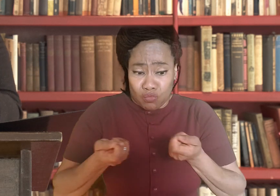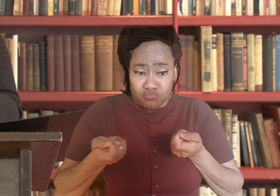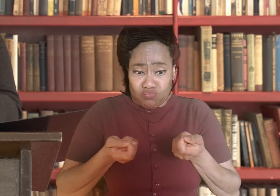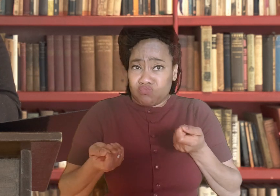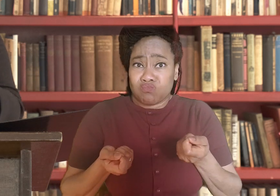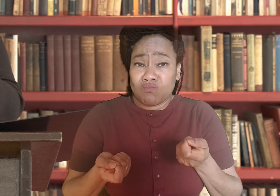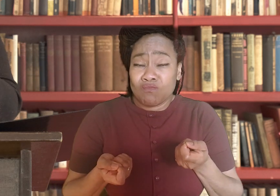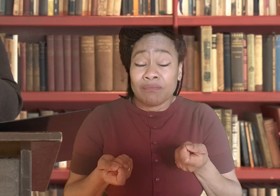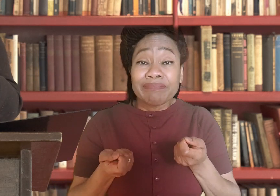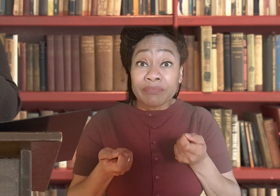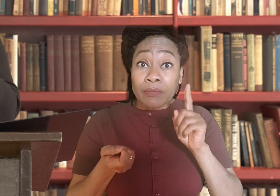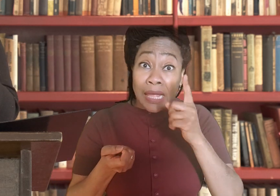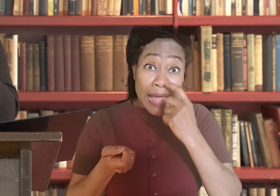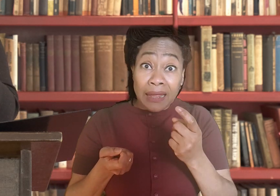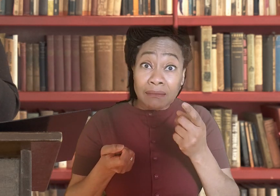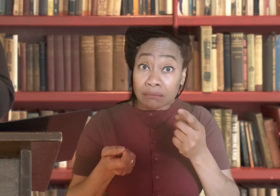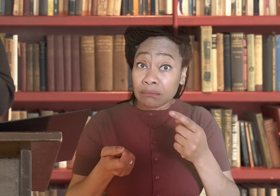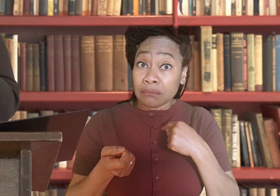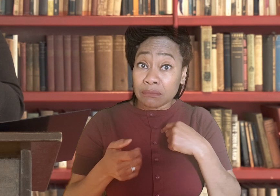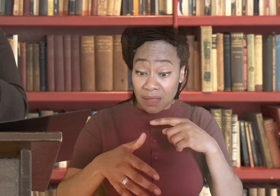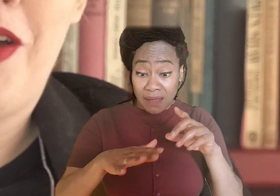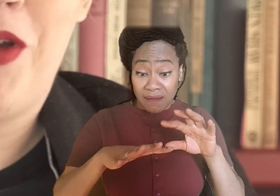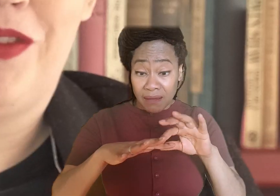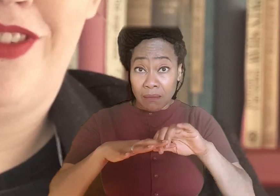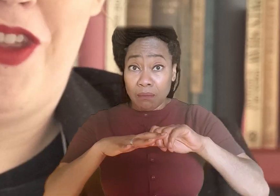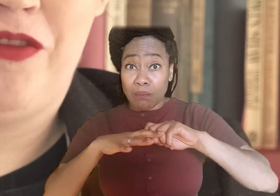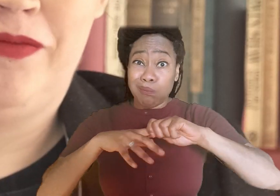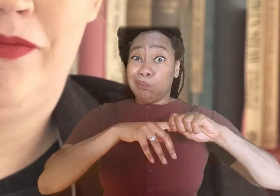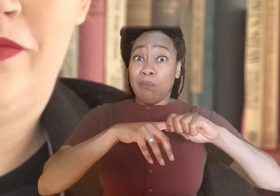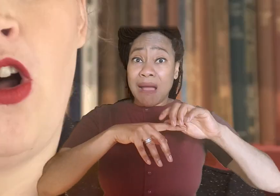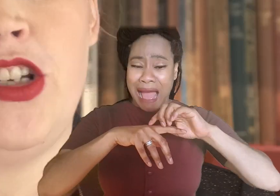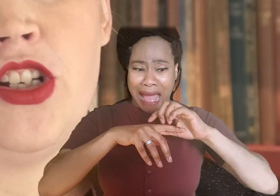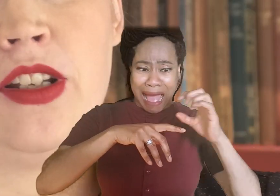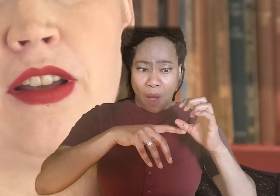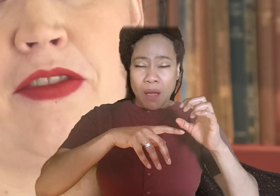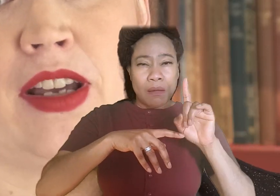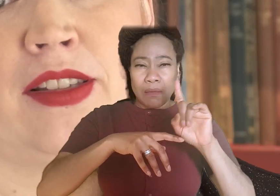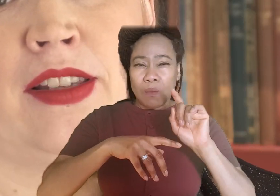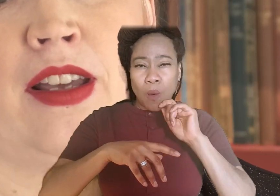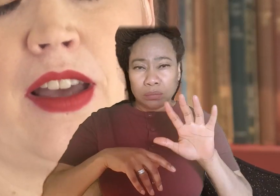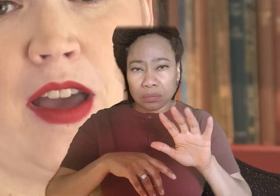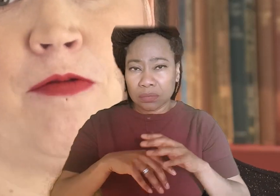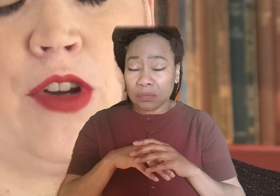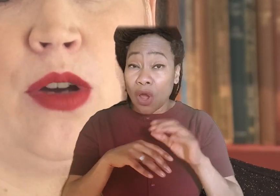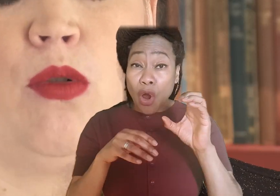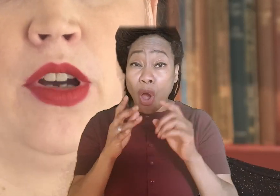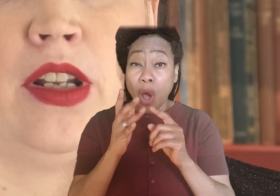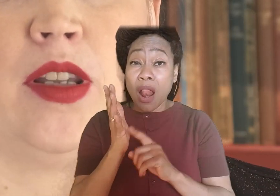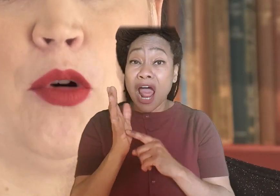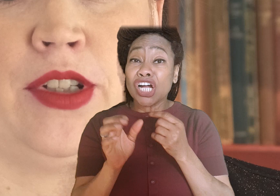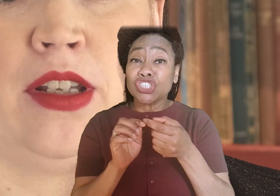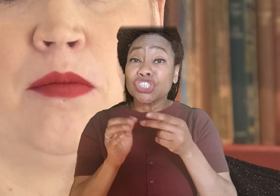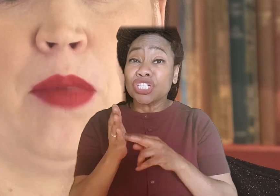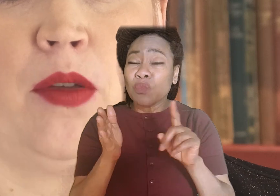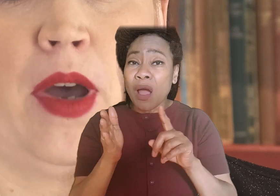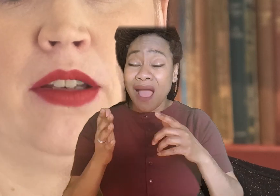I can even pull my fingers right out of their socket at will. I won't, though. Collagen affects every organ in